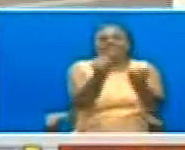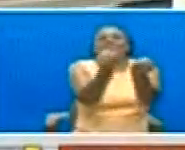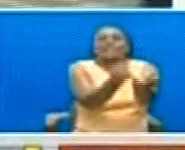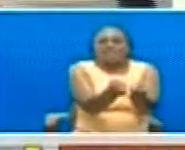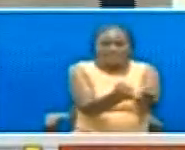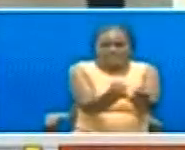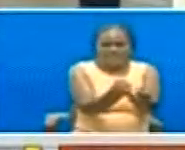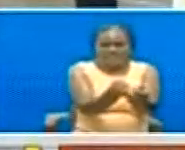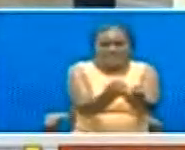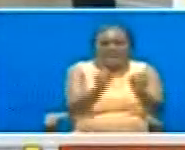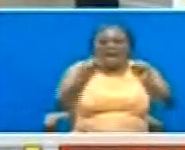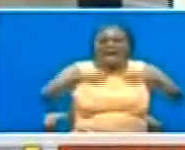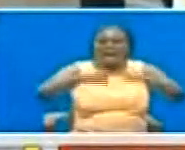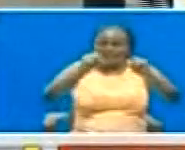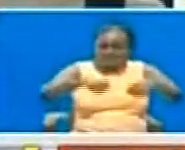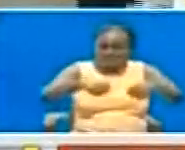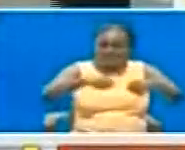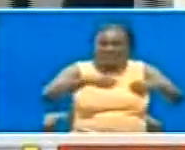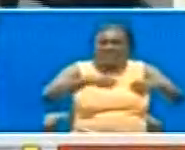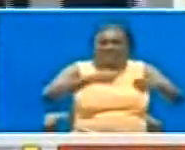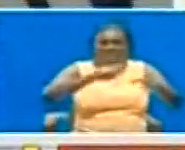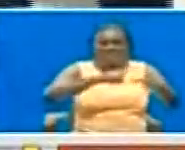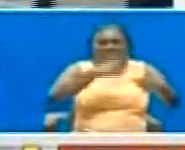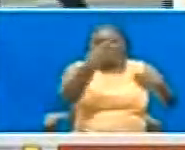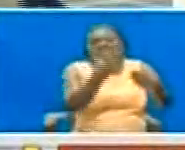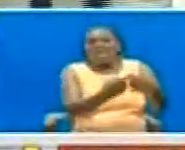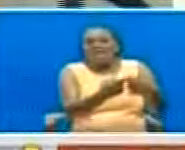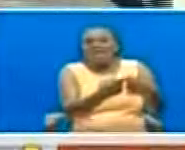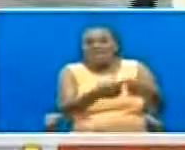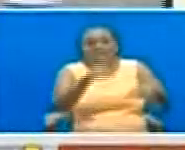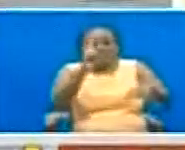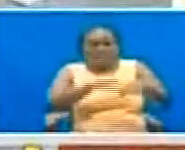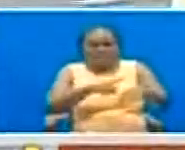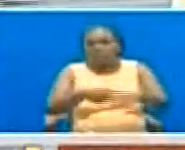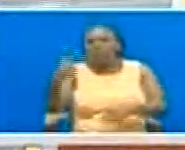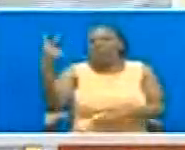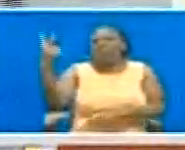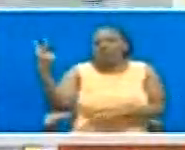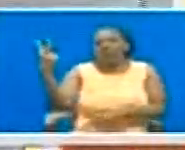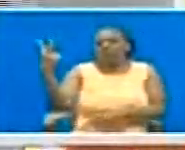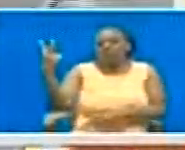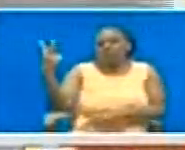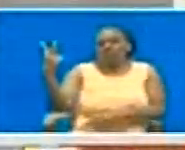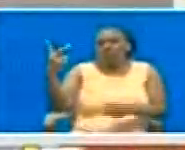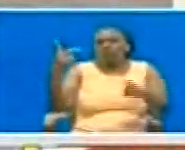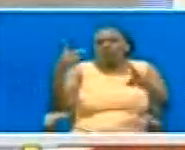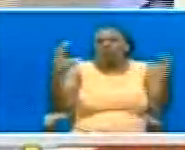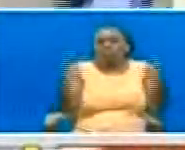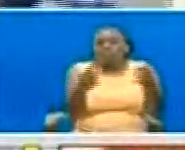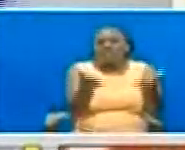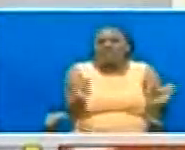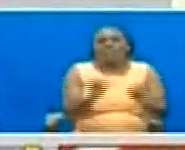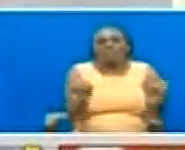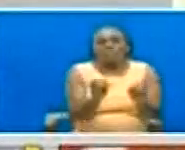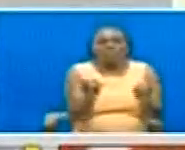kwenye hicho chuo, alafu umefika hapo saa nane inafaa kick off, but hakuna team iko,